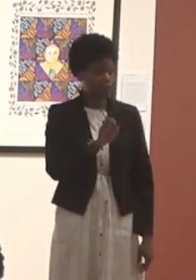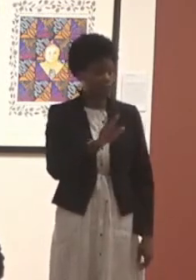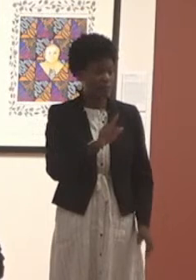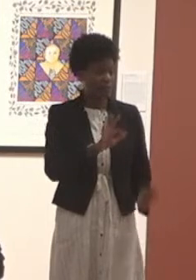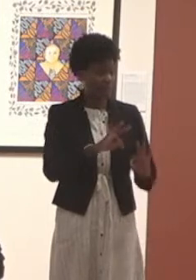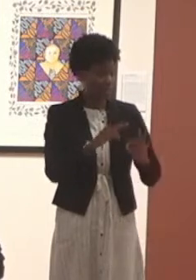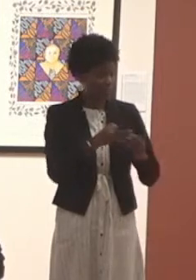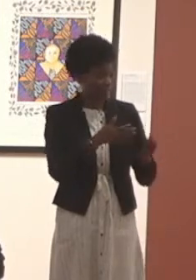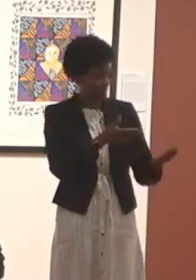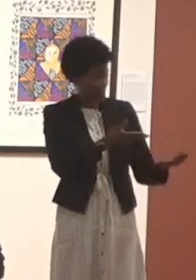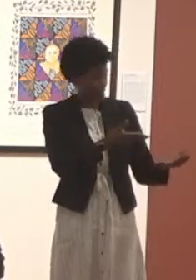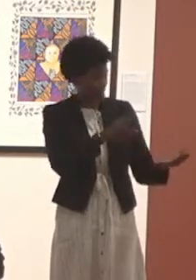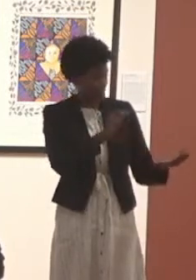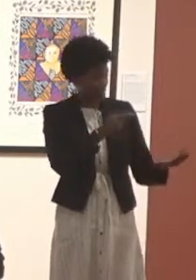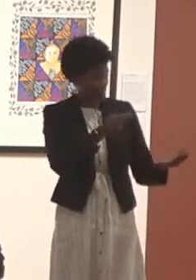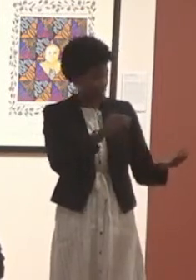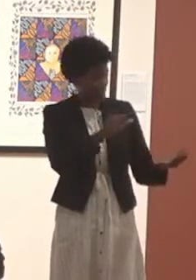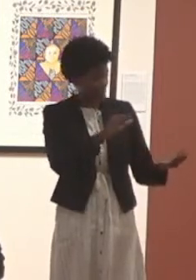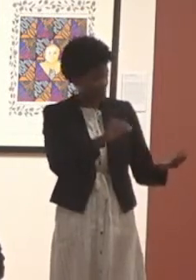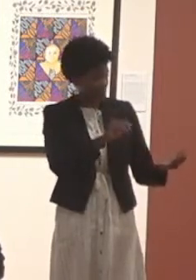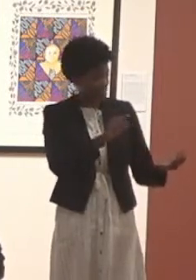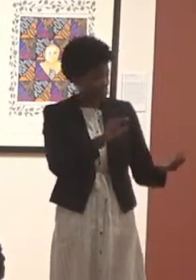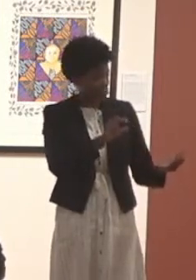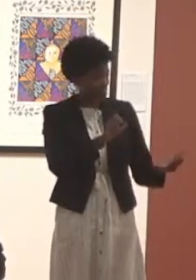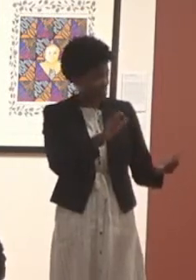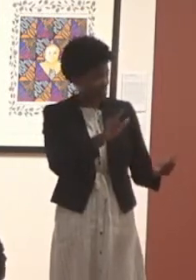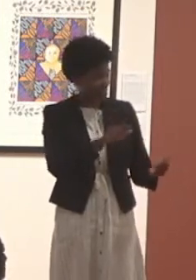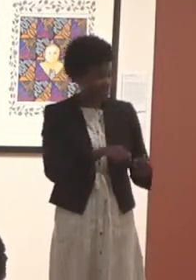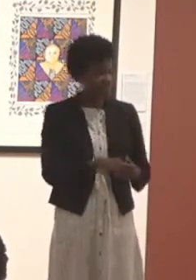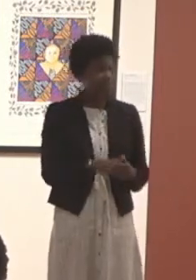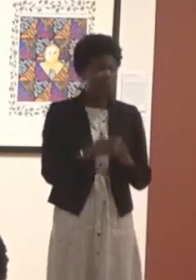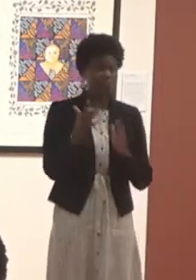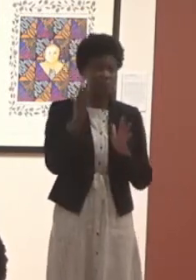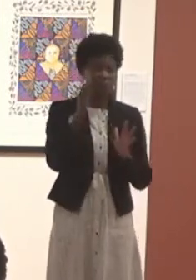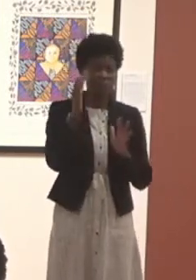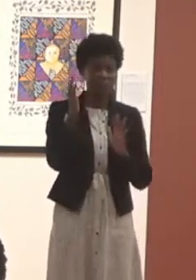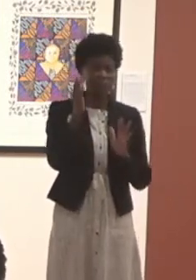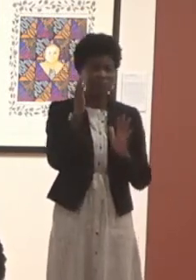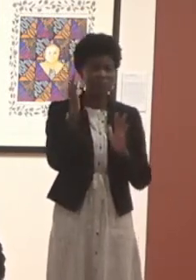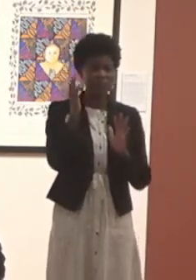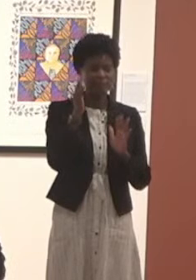Driskell, as well as Daphne and Davreen Driskell.